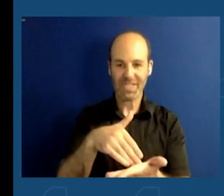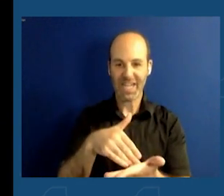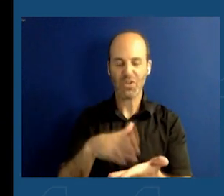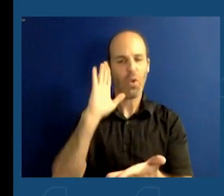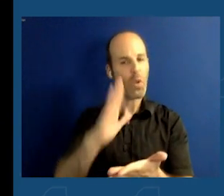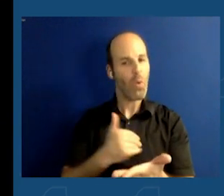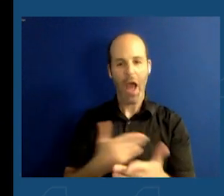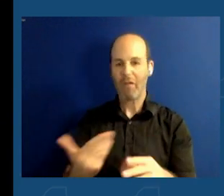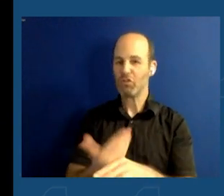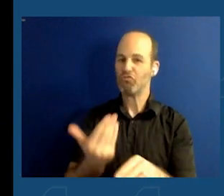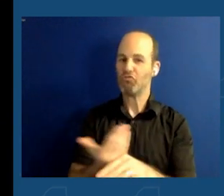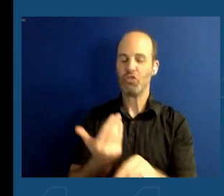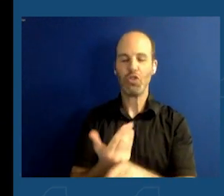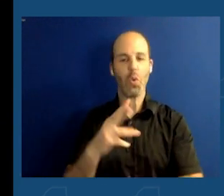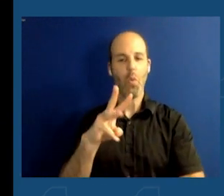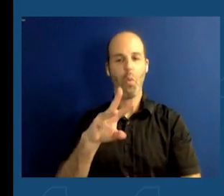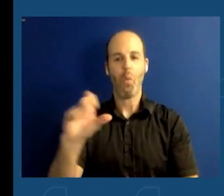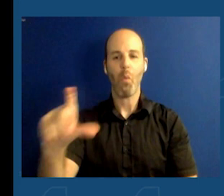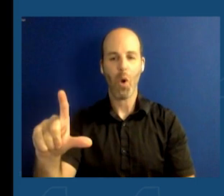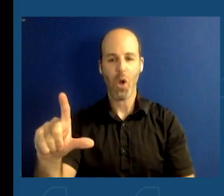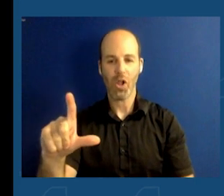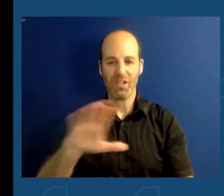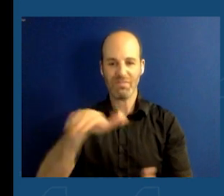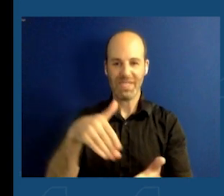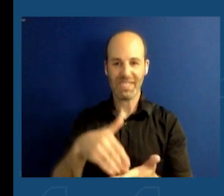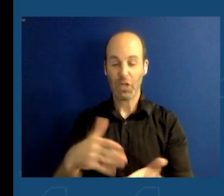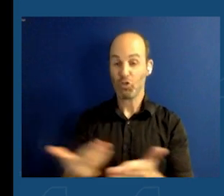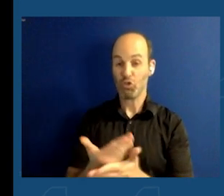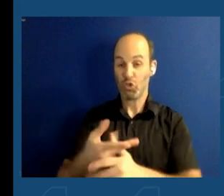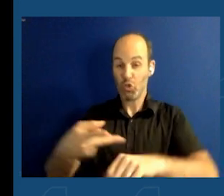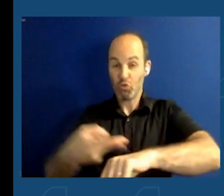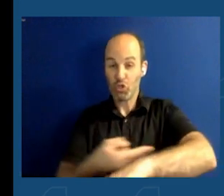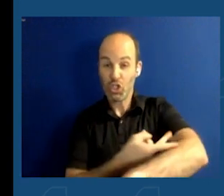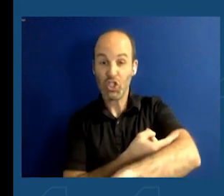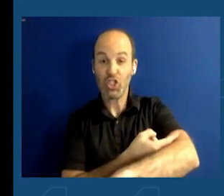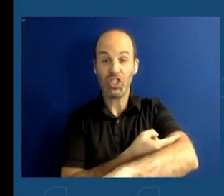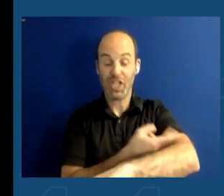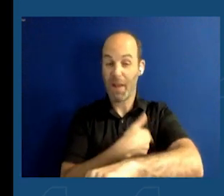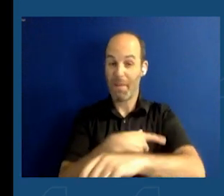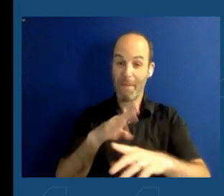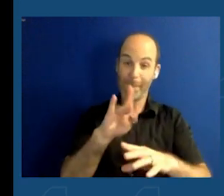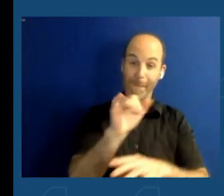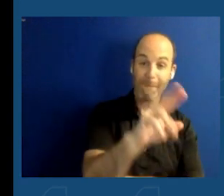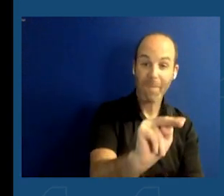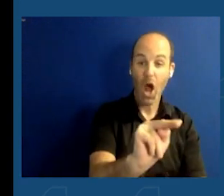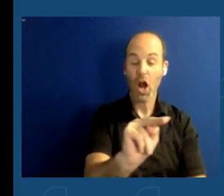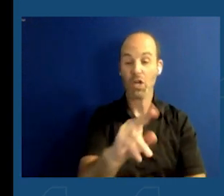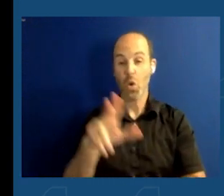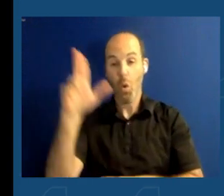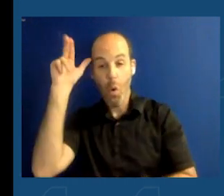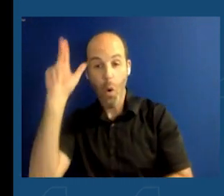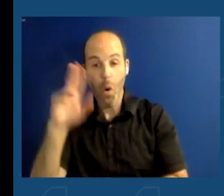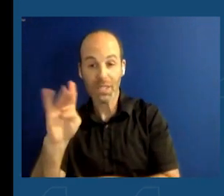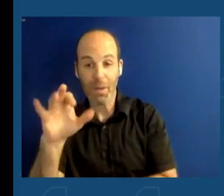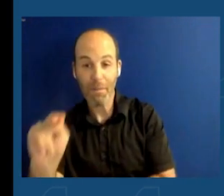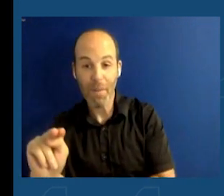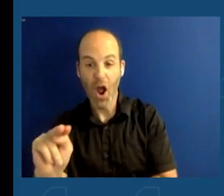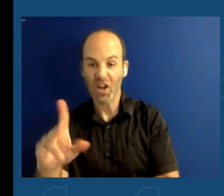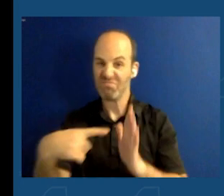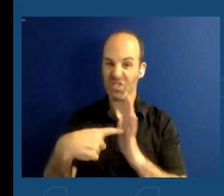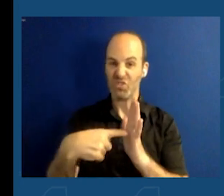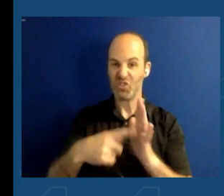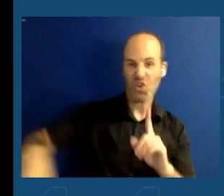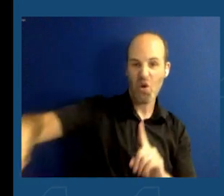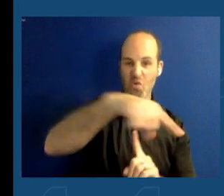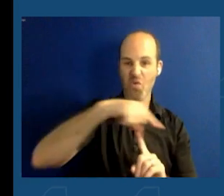center, 2,500 square feet, a new sheep barn, 3 new horse barns, show ring, and a seating area. So these are the